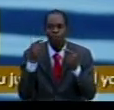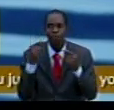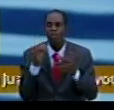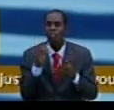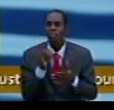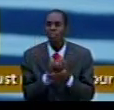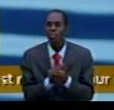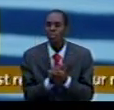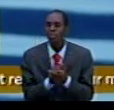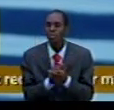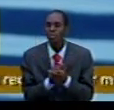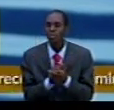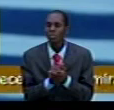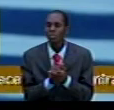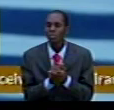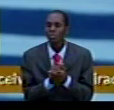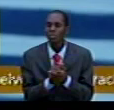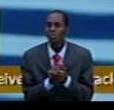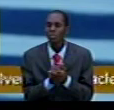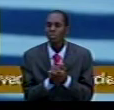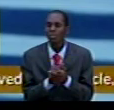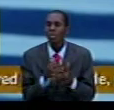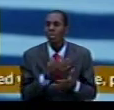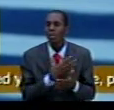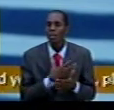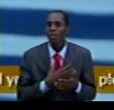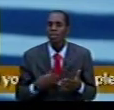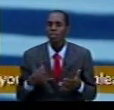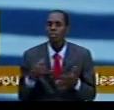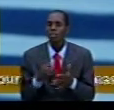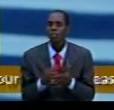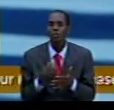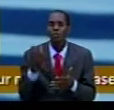holding my head. And it would be as if the whole world